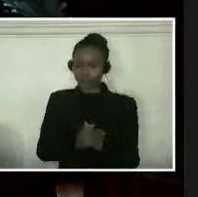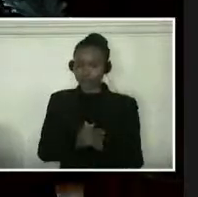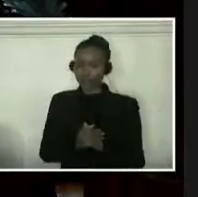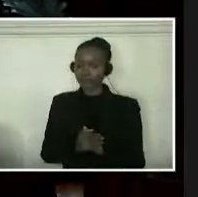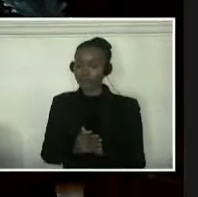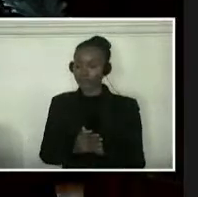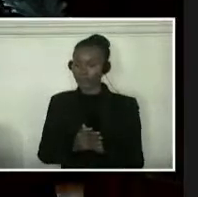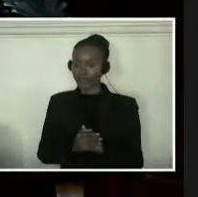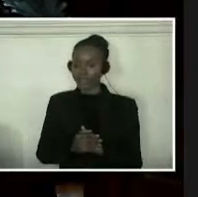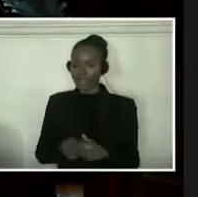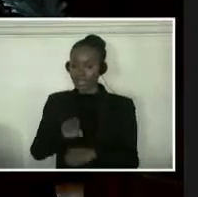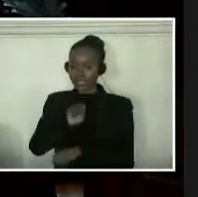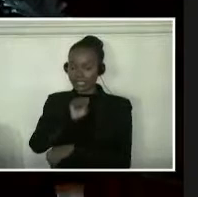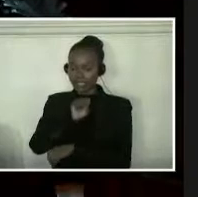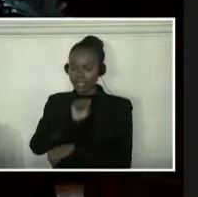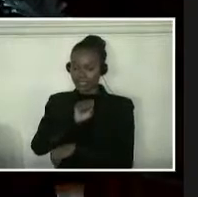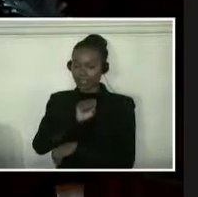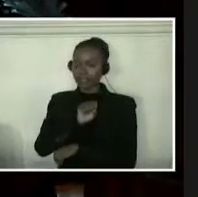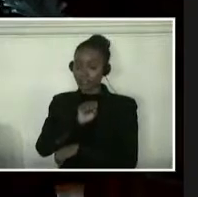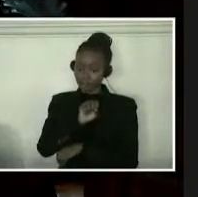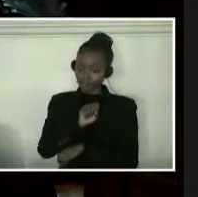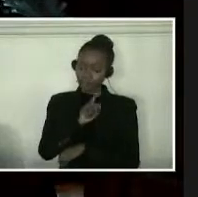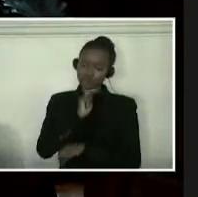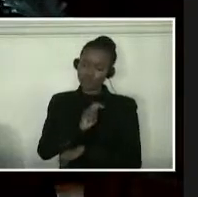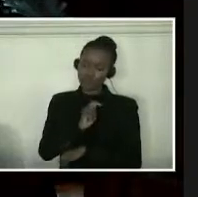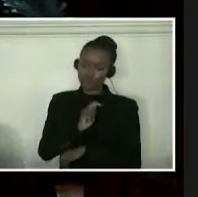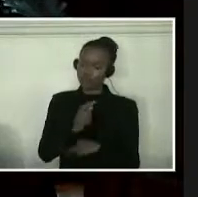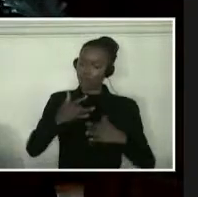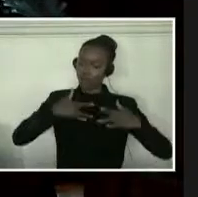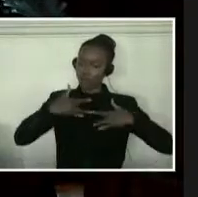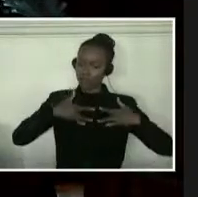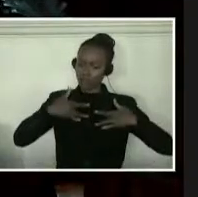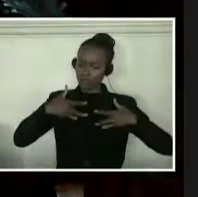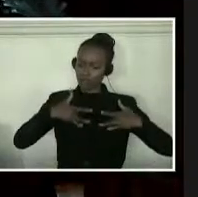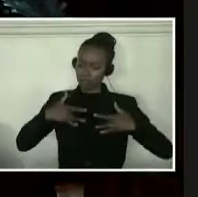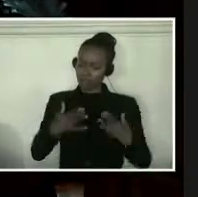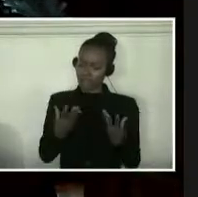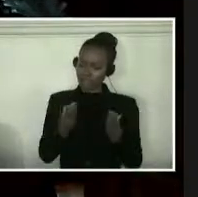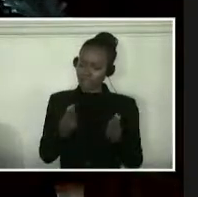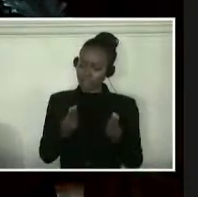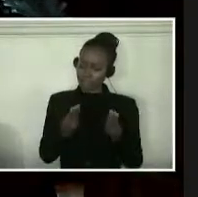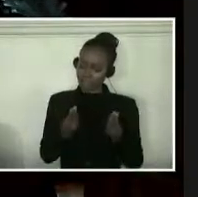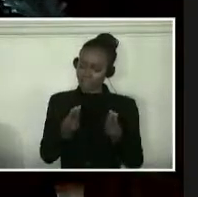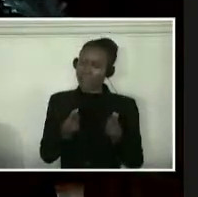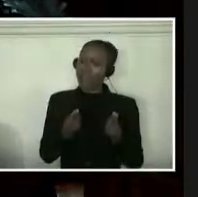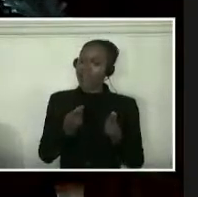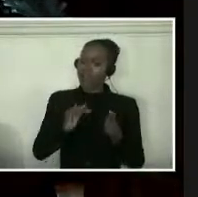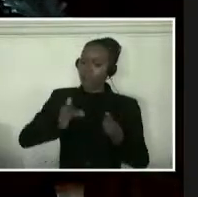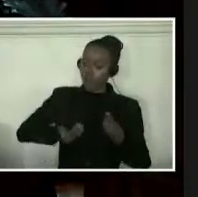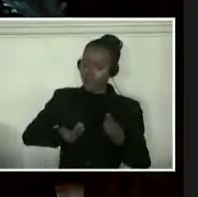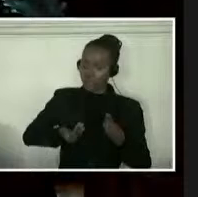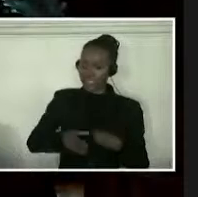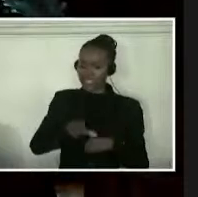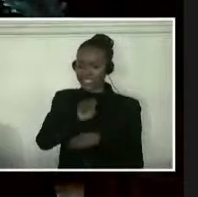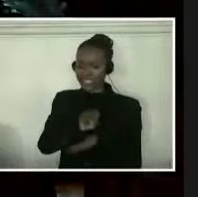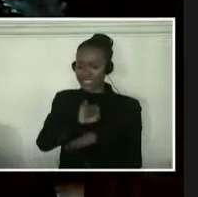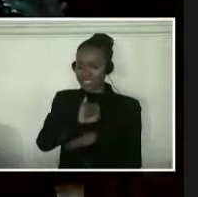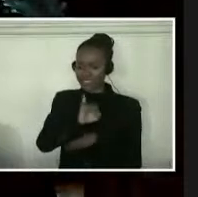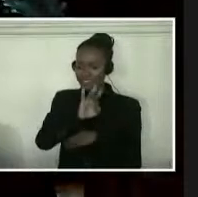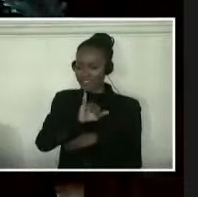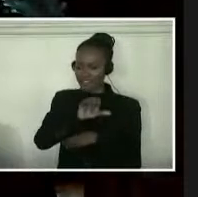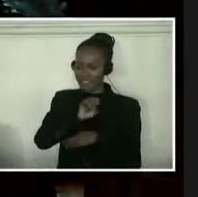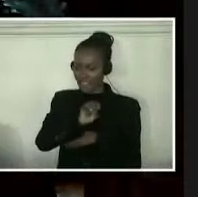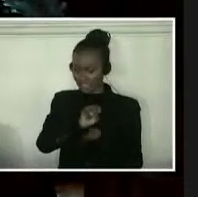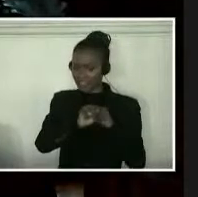the province currently we are very concerned that the growing number of women who are presenting with syphilis to our facilities this is a very